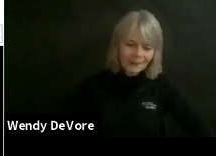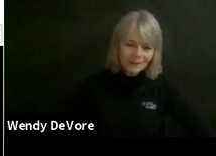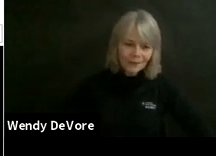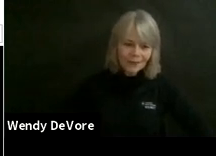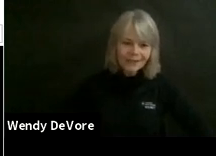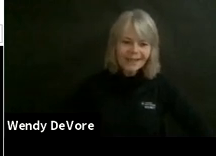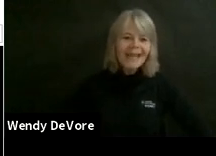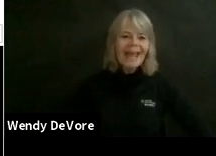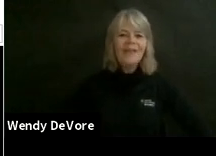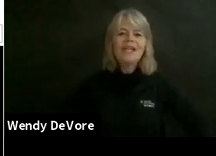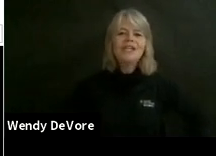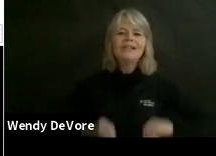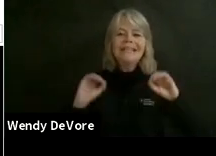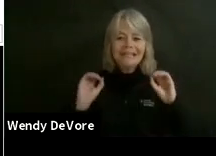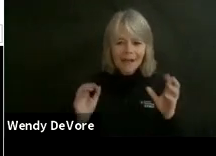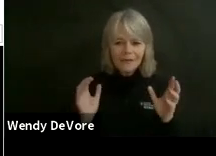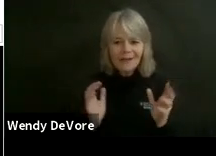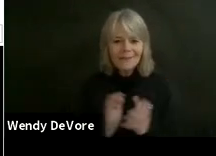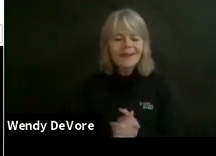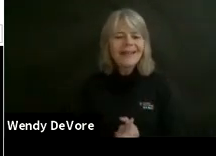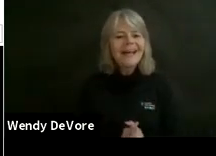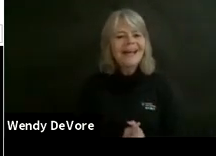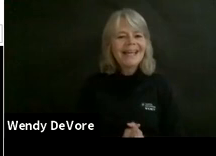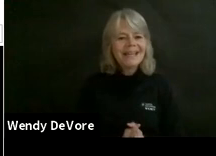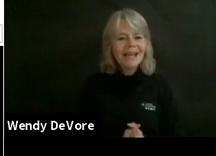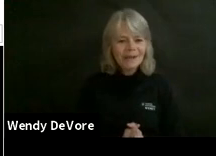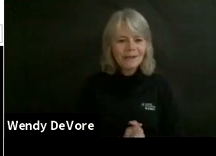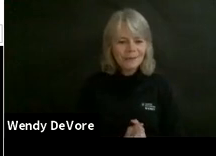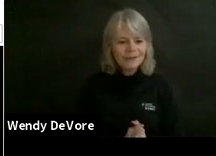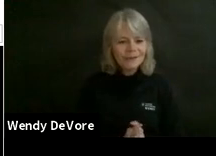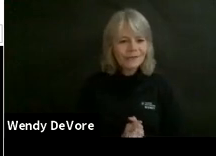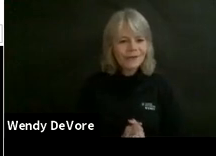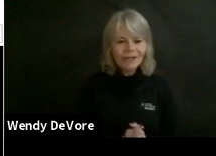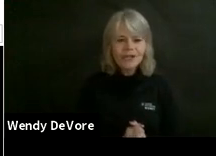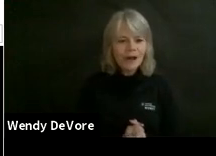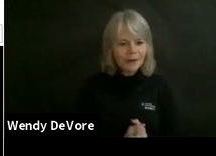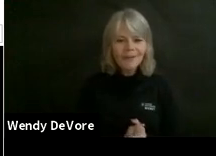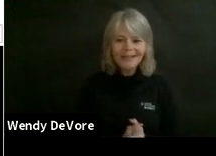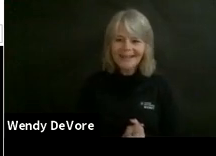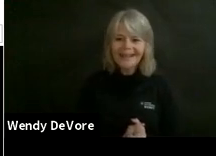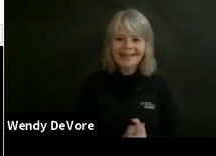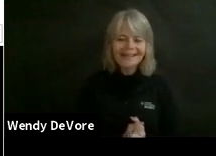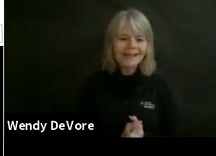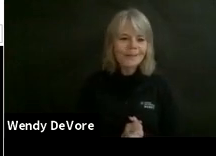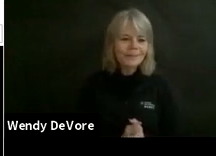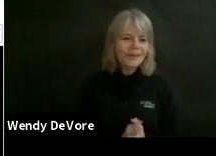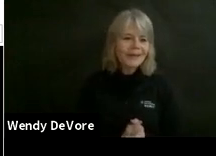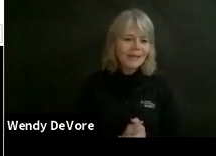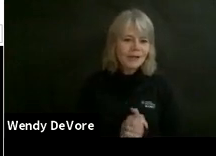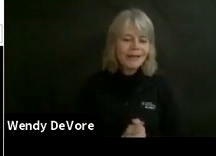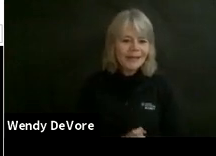His family was thrilled. And they just loved him at the interview. He's just a very charming and